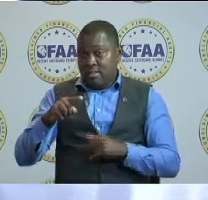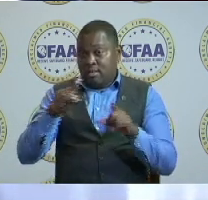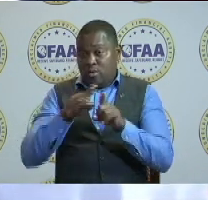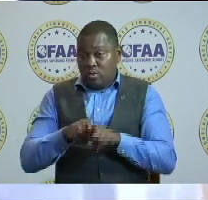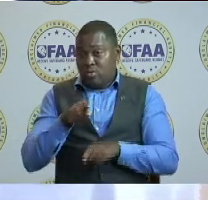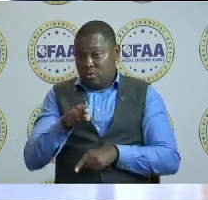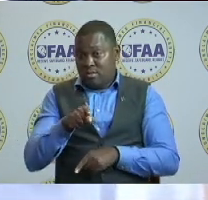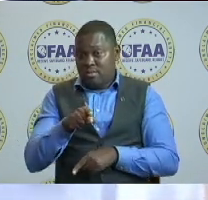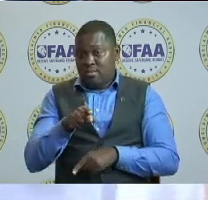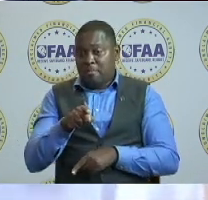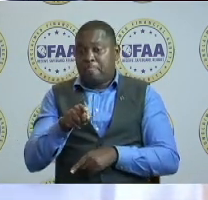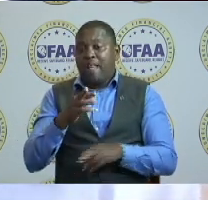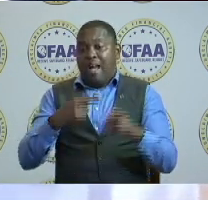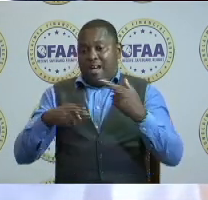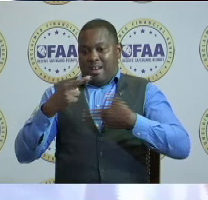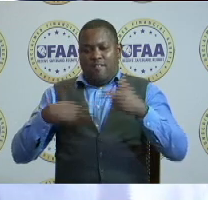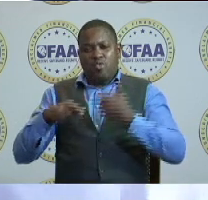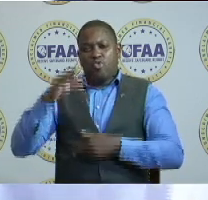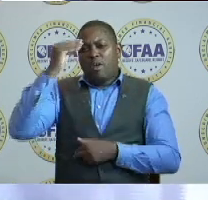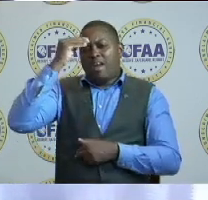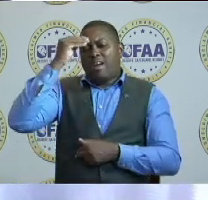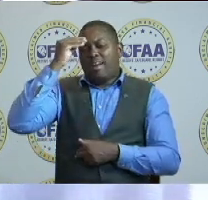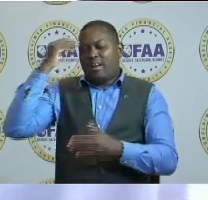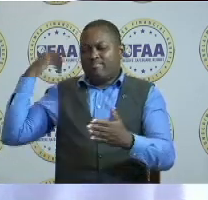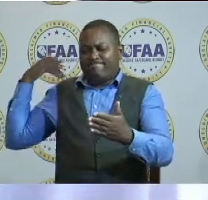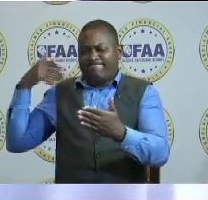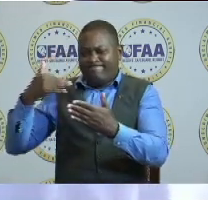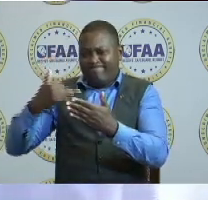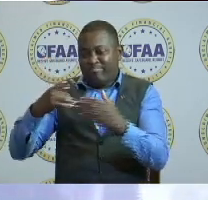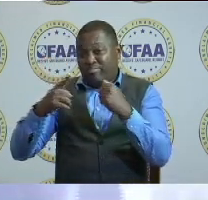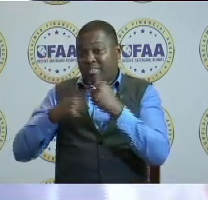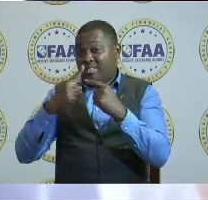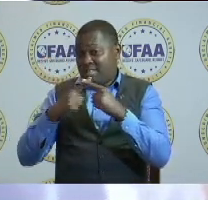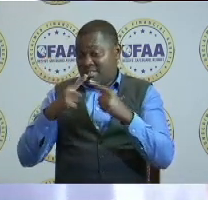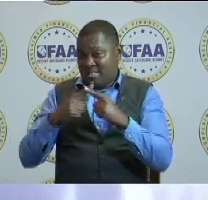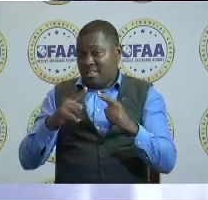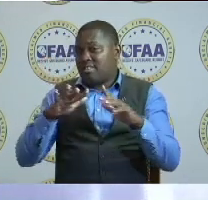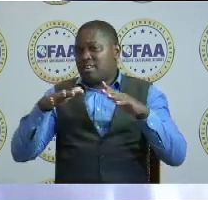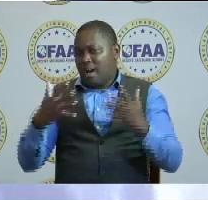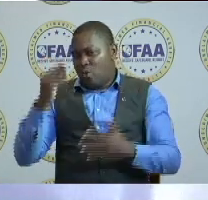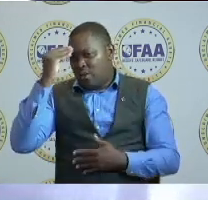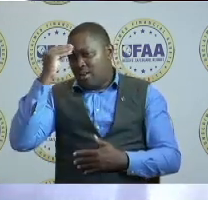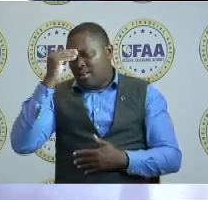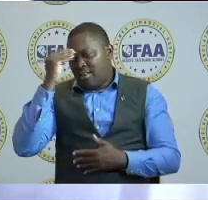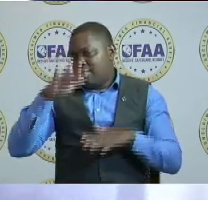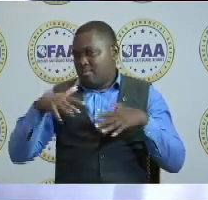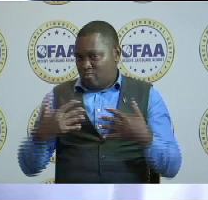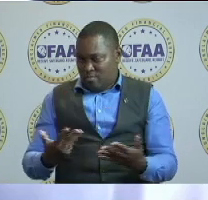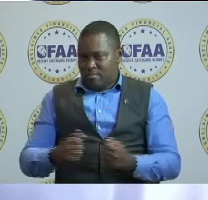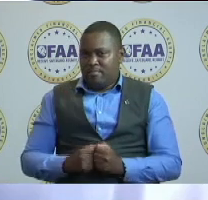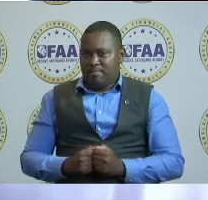by reviews of lessons from 6 years of implementation of the law, which the CEO did